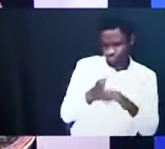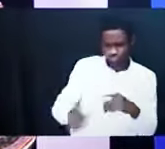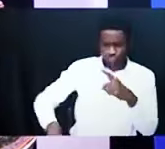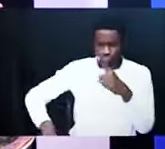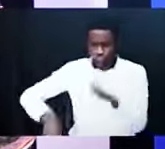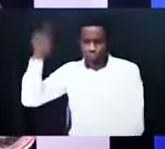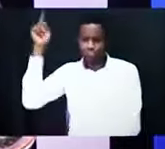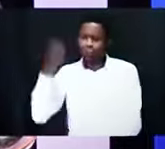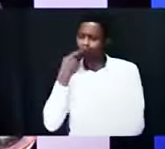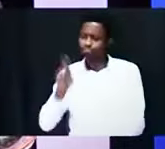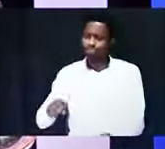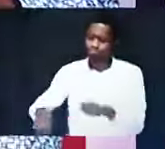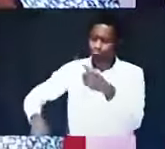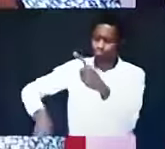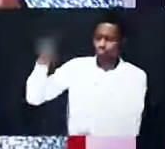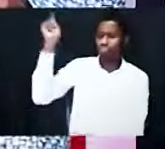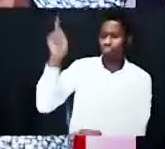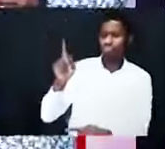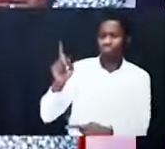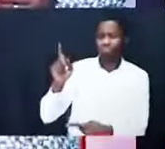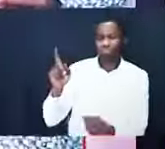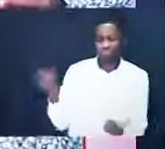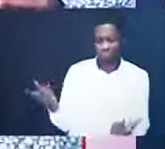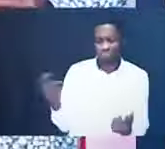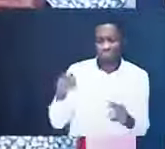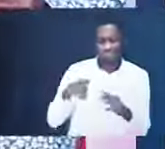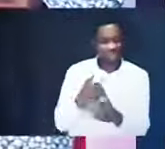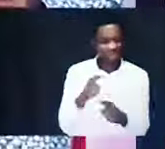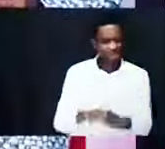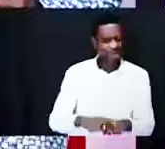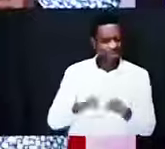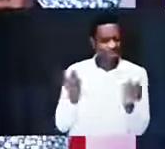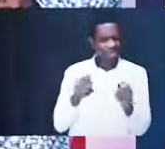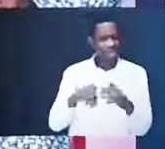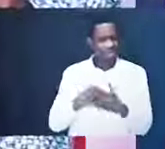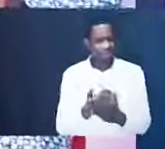out. Now, where did the difference come from? Our